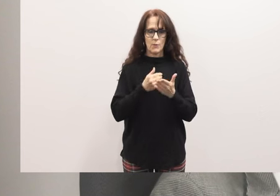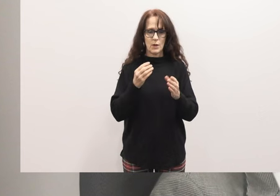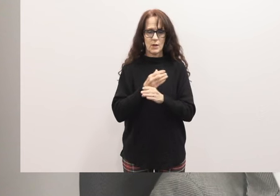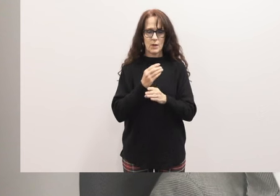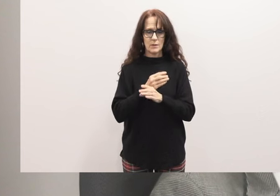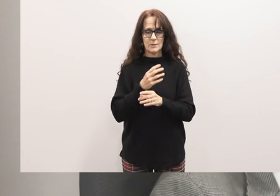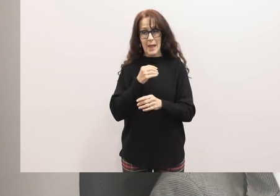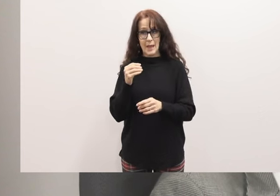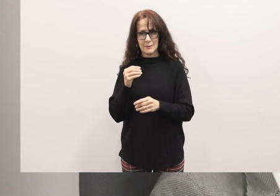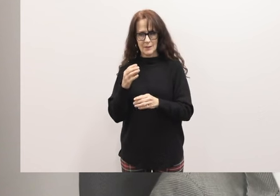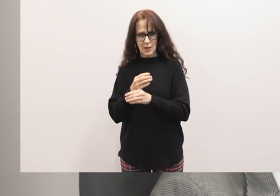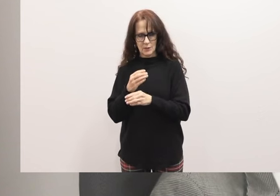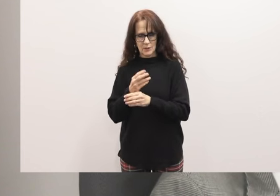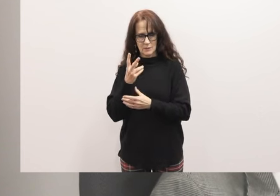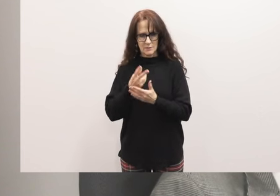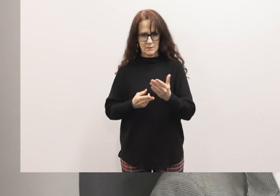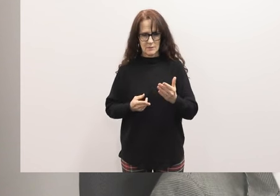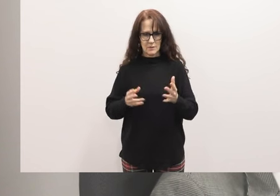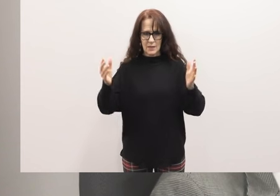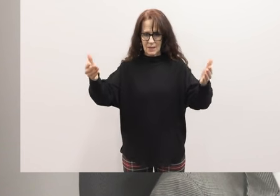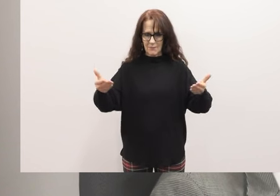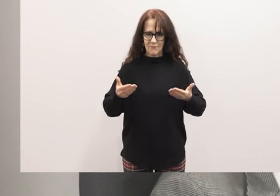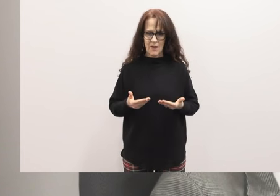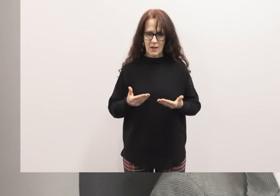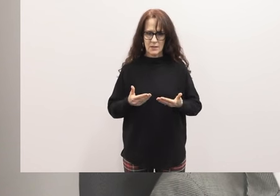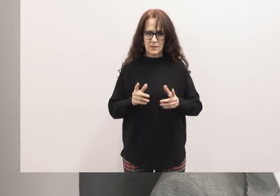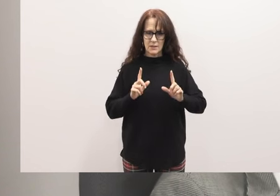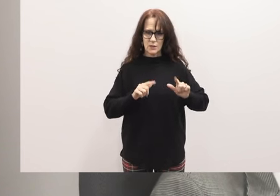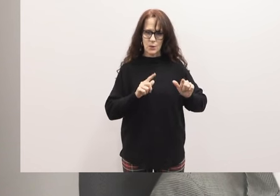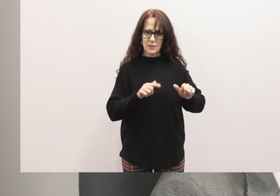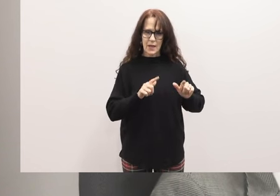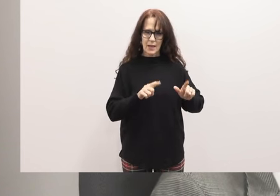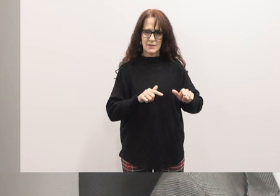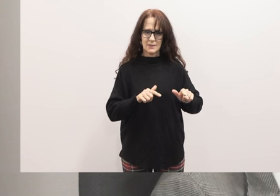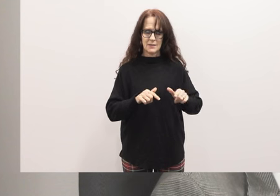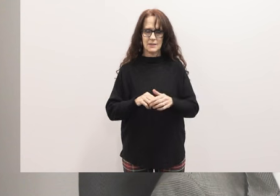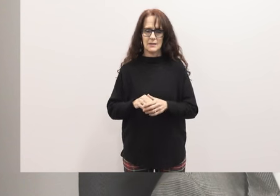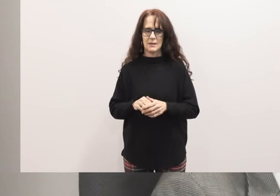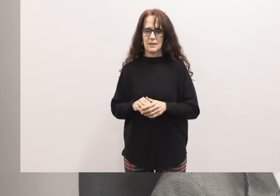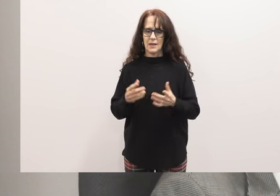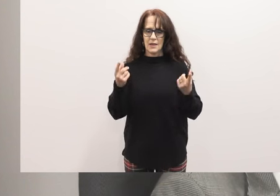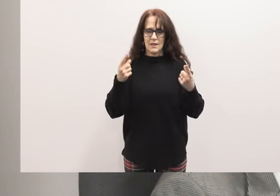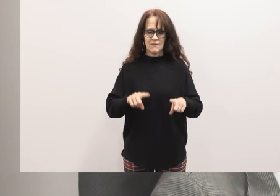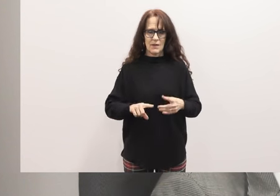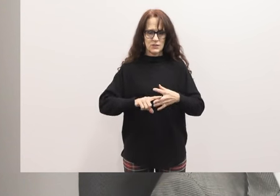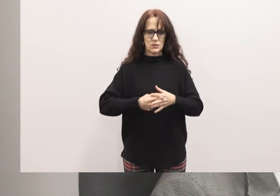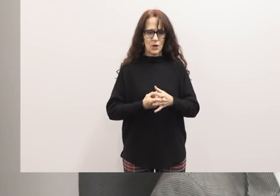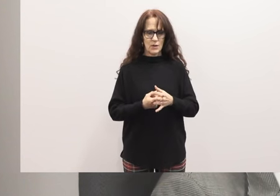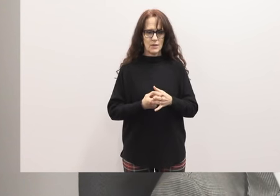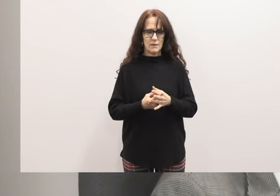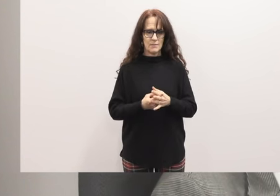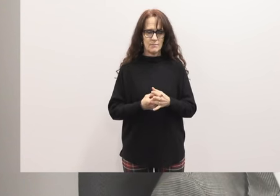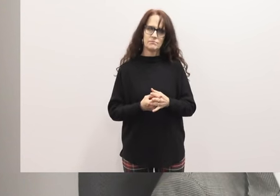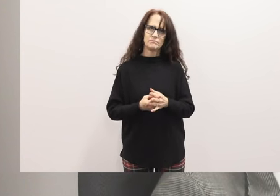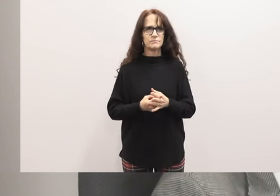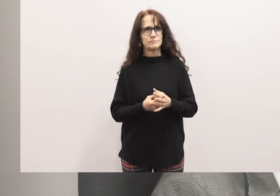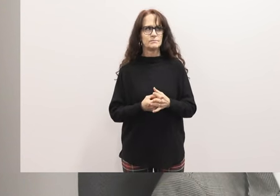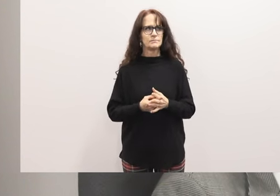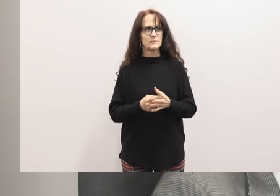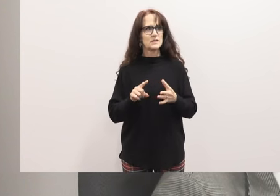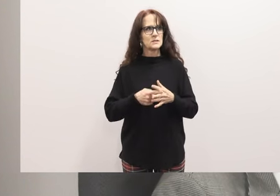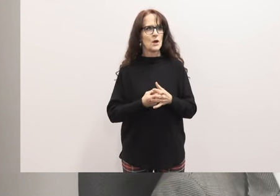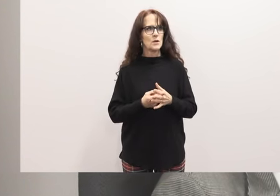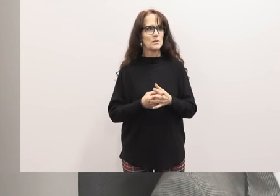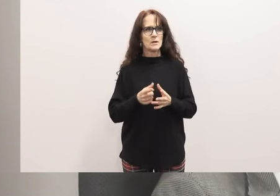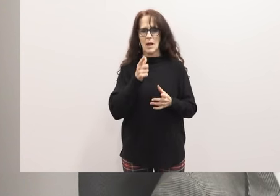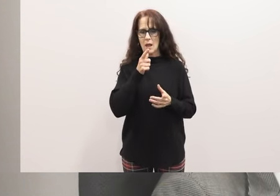and calculus, are invited to attend. And this event started as, this started as